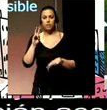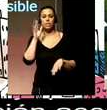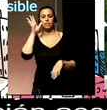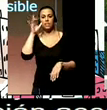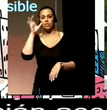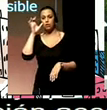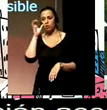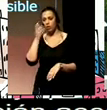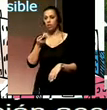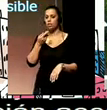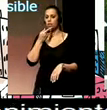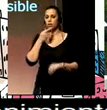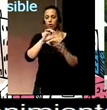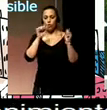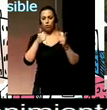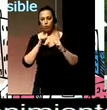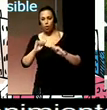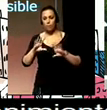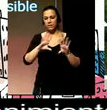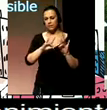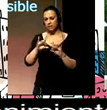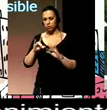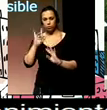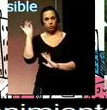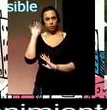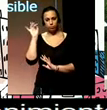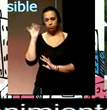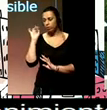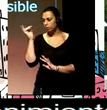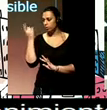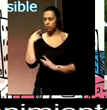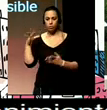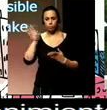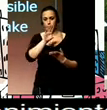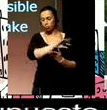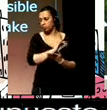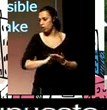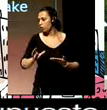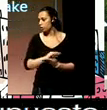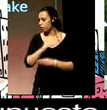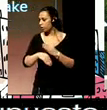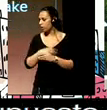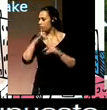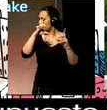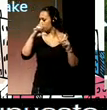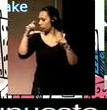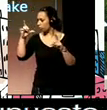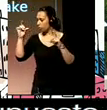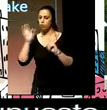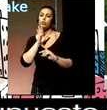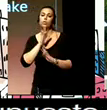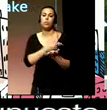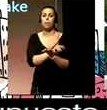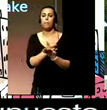effective maintenance. We have to take into account the environment, forms, textures, sounds, location,